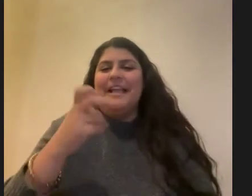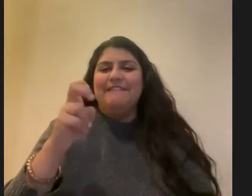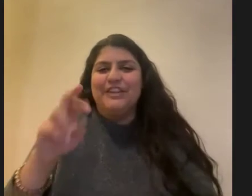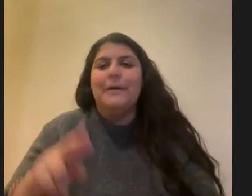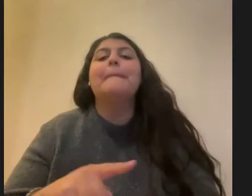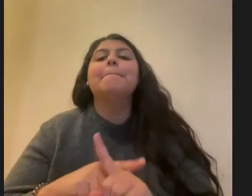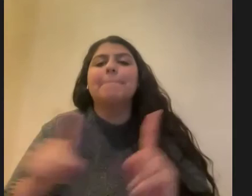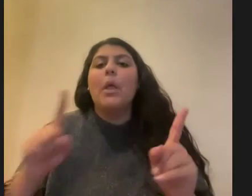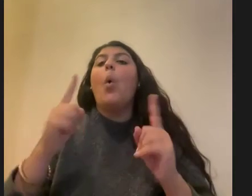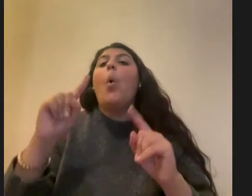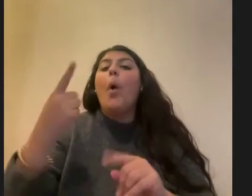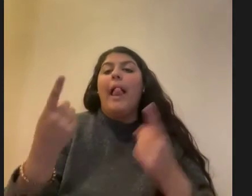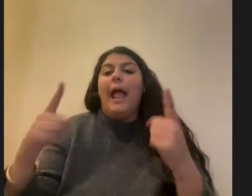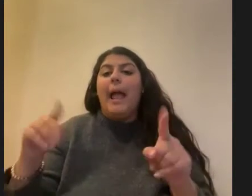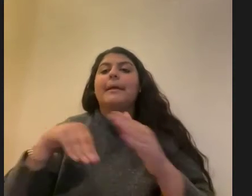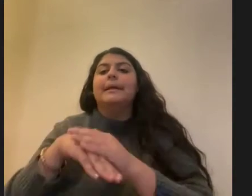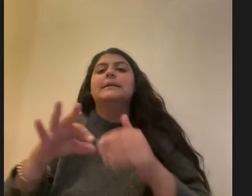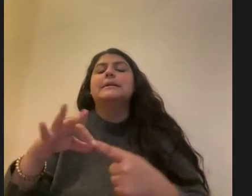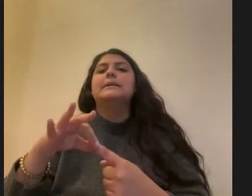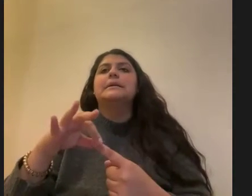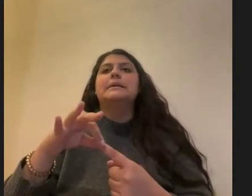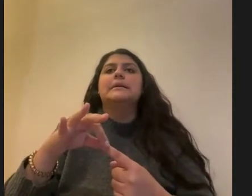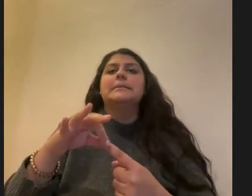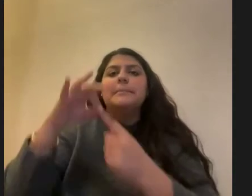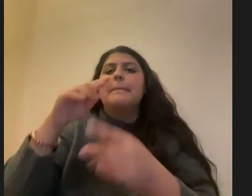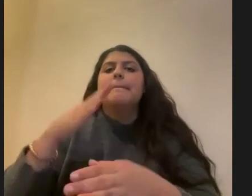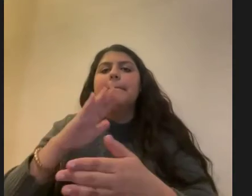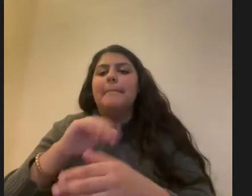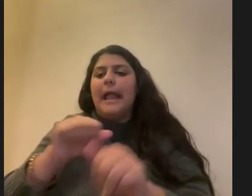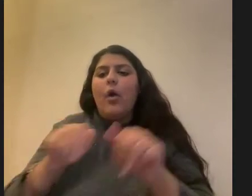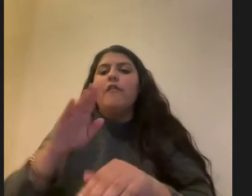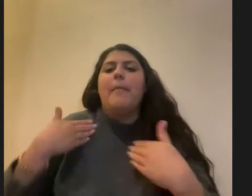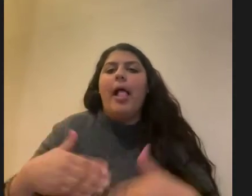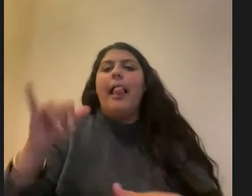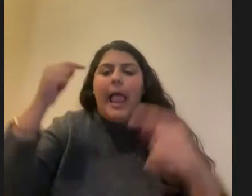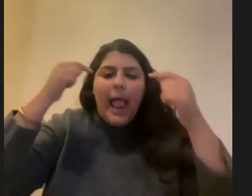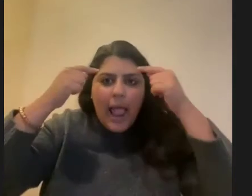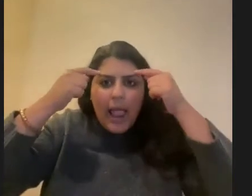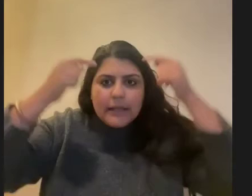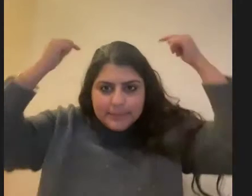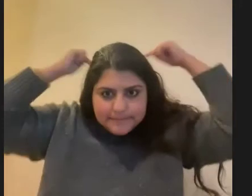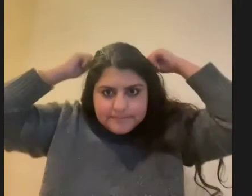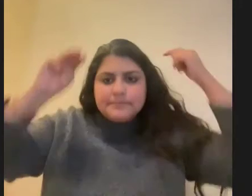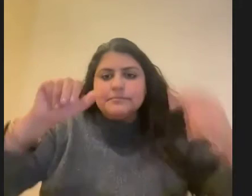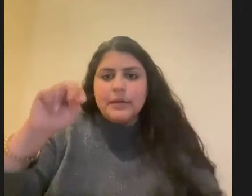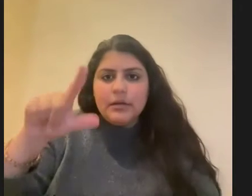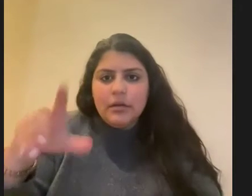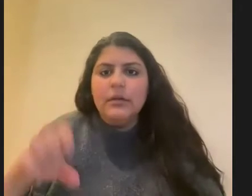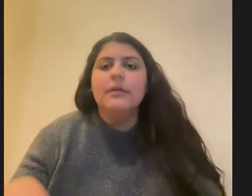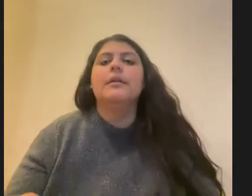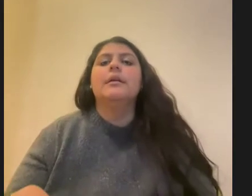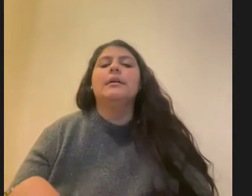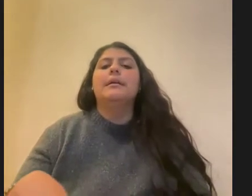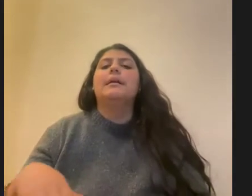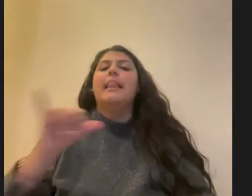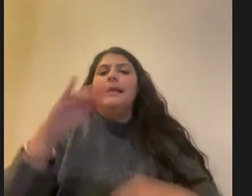spots on their body. So that's why you see them a lot, like on their little eyes, like going through their mantle. And they're basically just like stacking